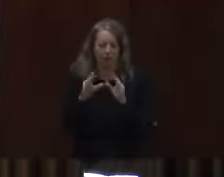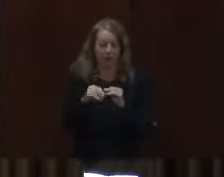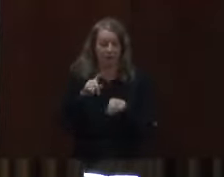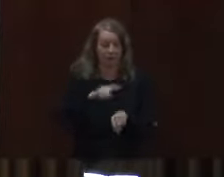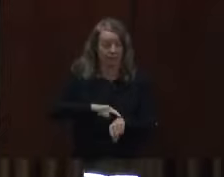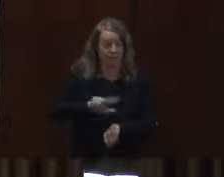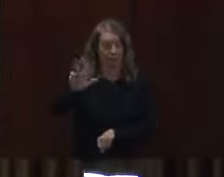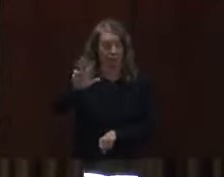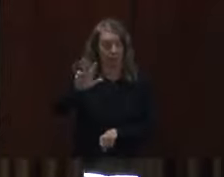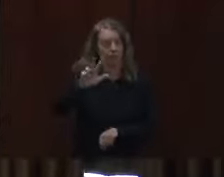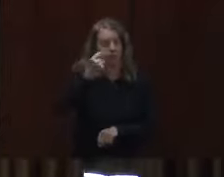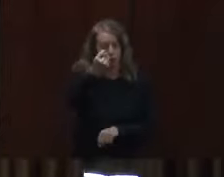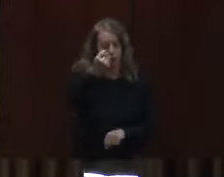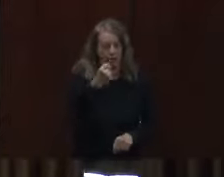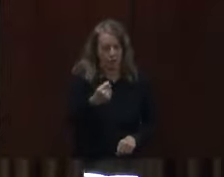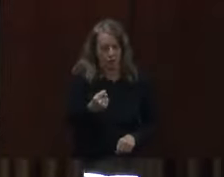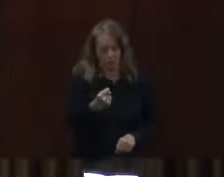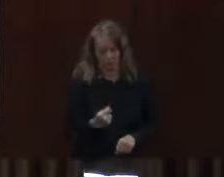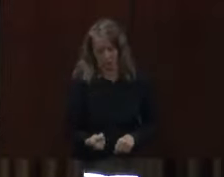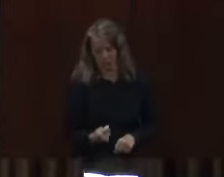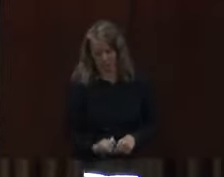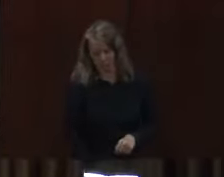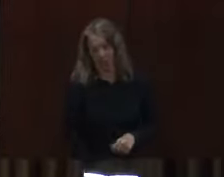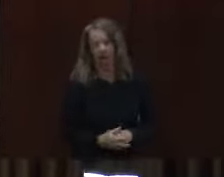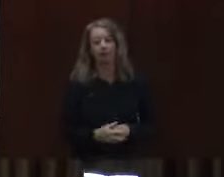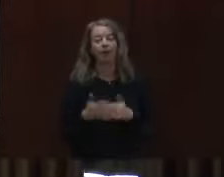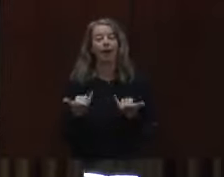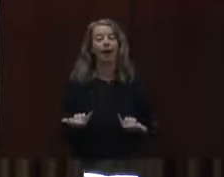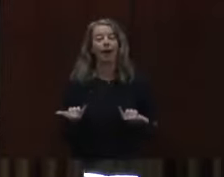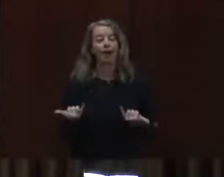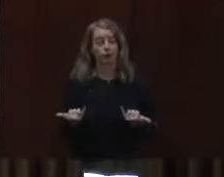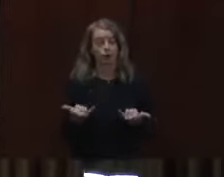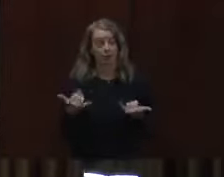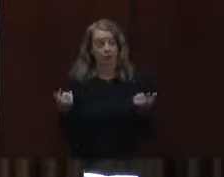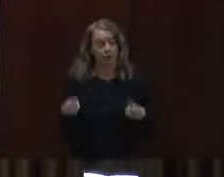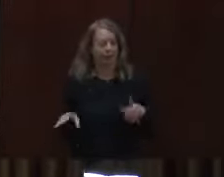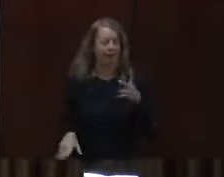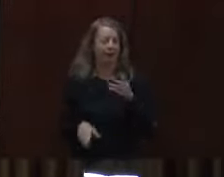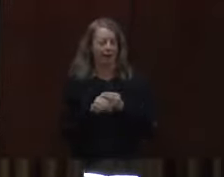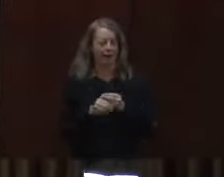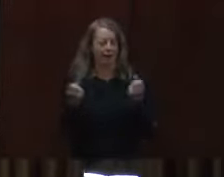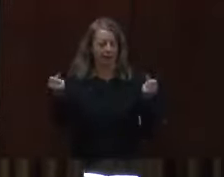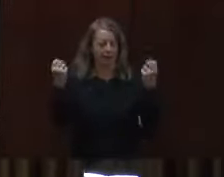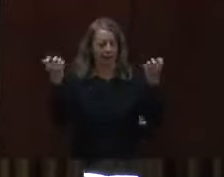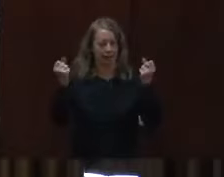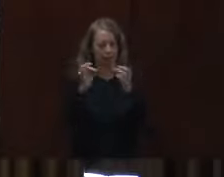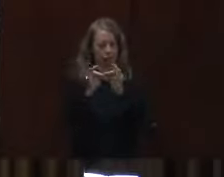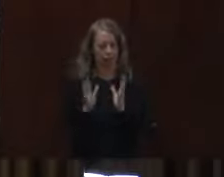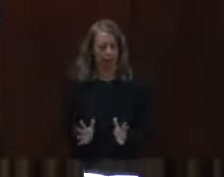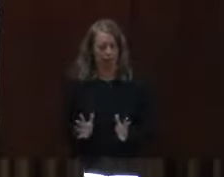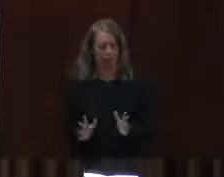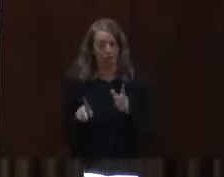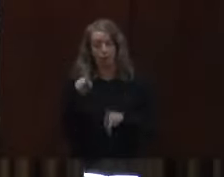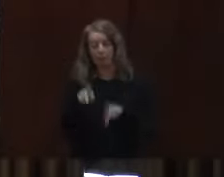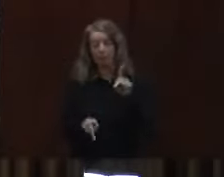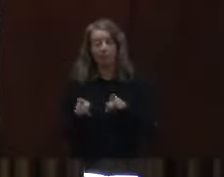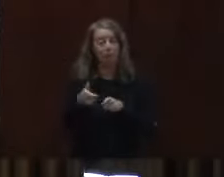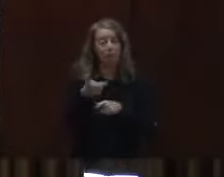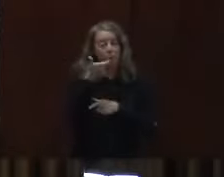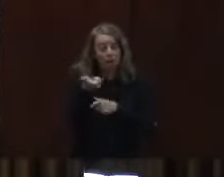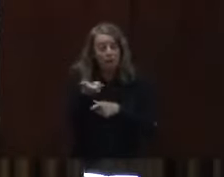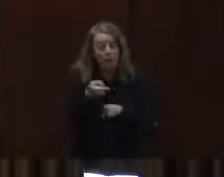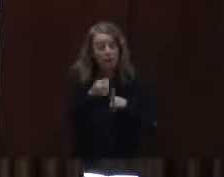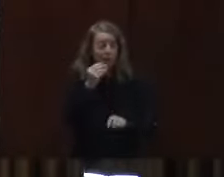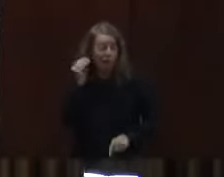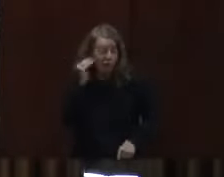And so today we have added American Sign Language interpretation. And so viewers at home or on your